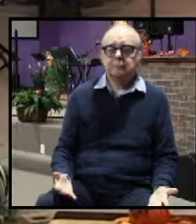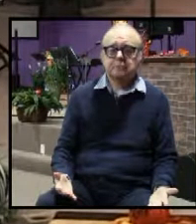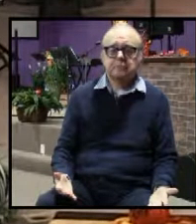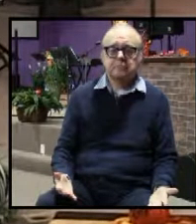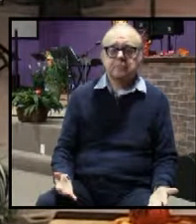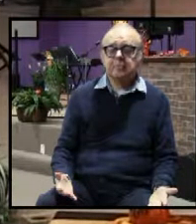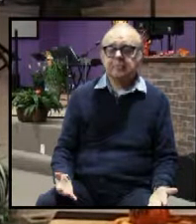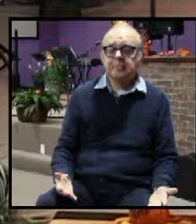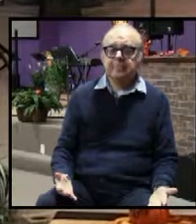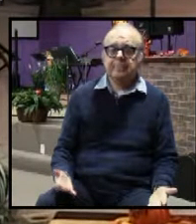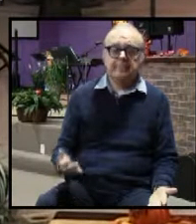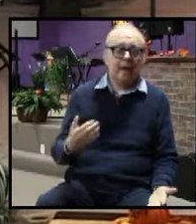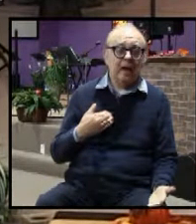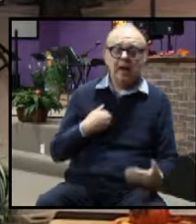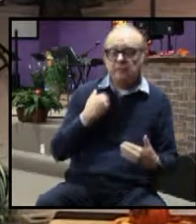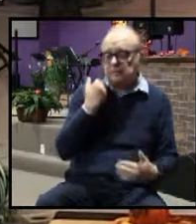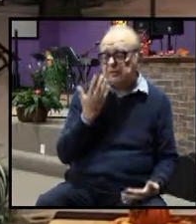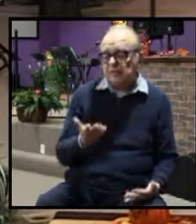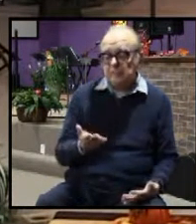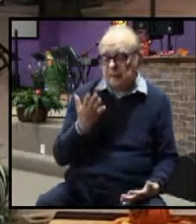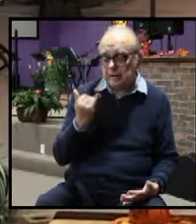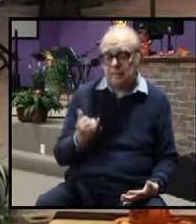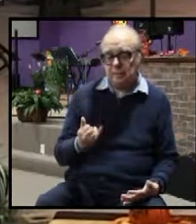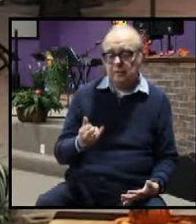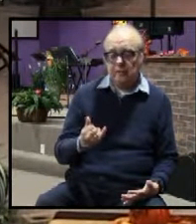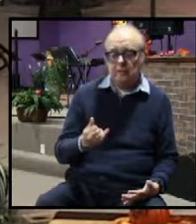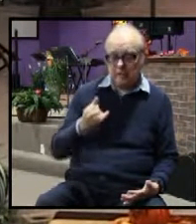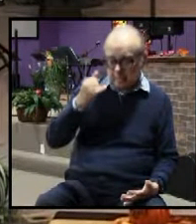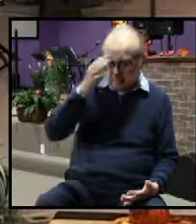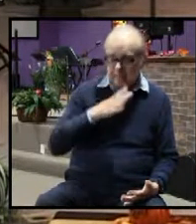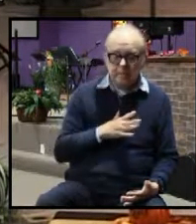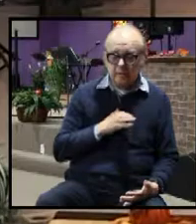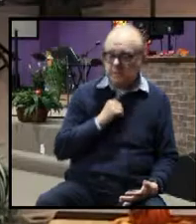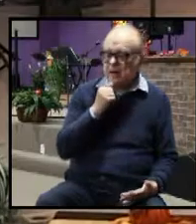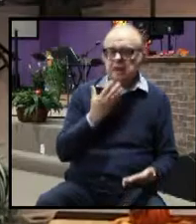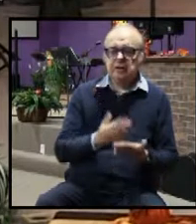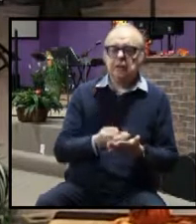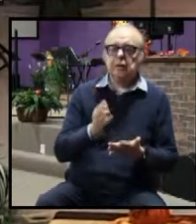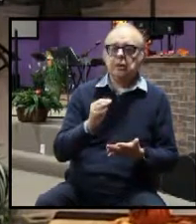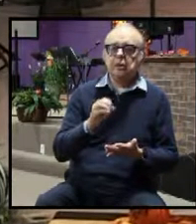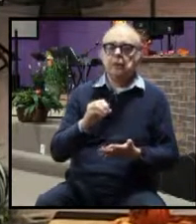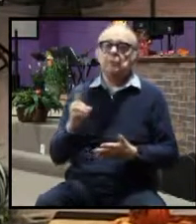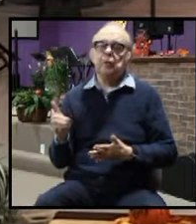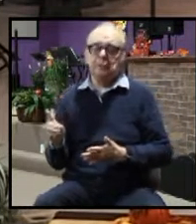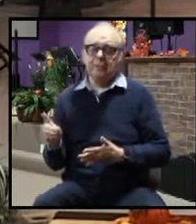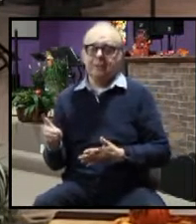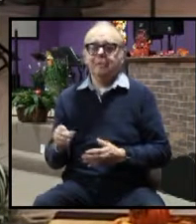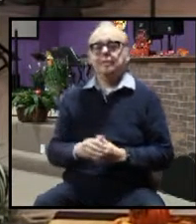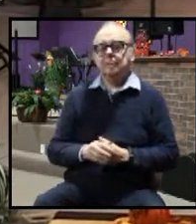and just have disgrace? You see, because he's really not in a good mood.